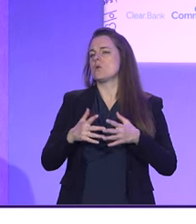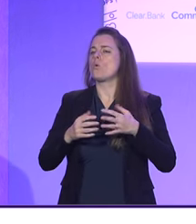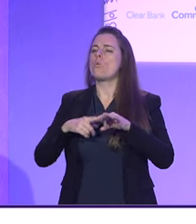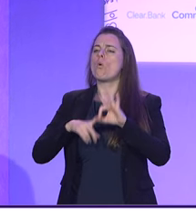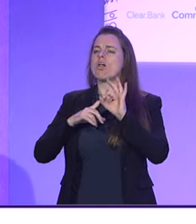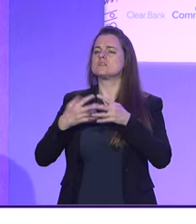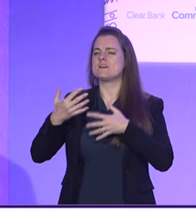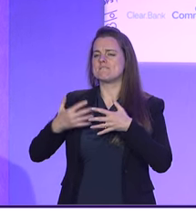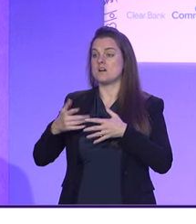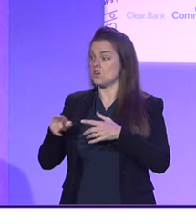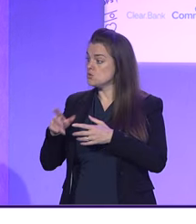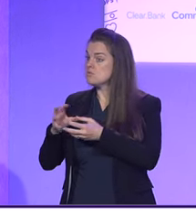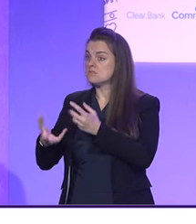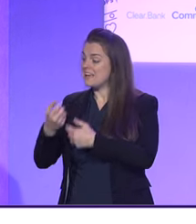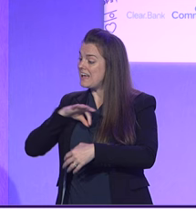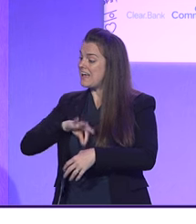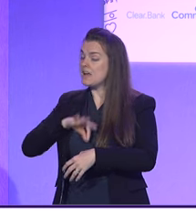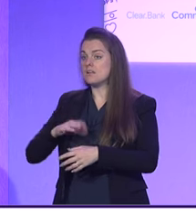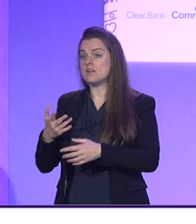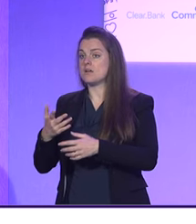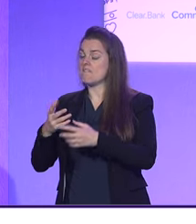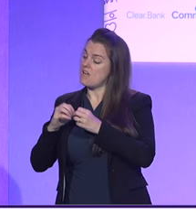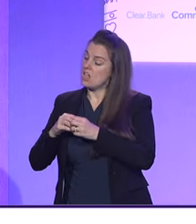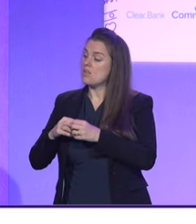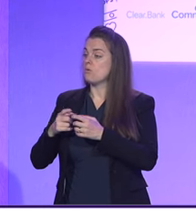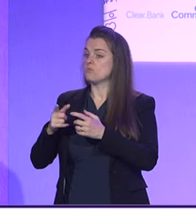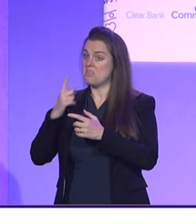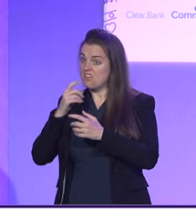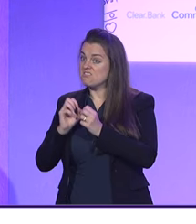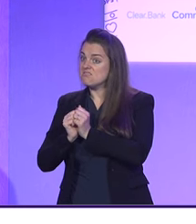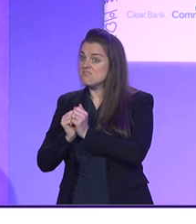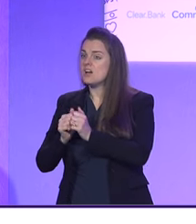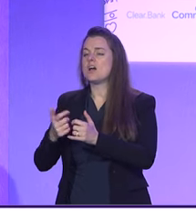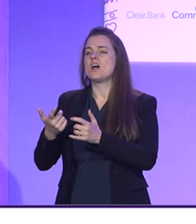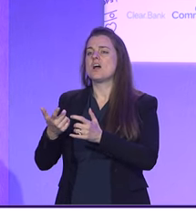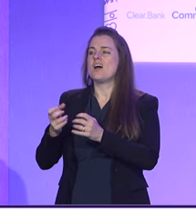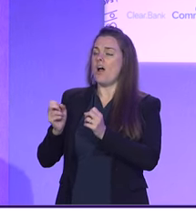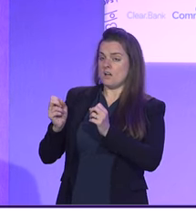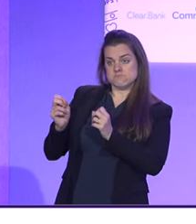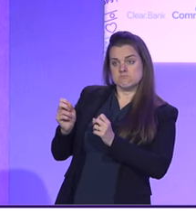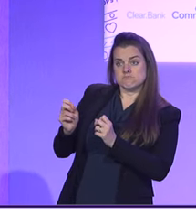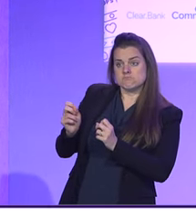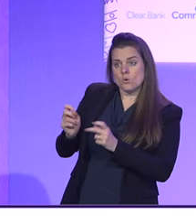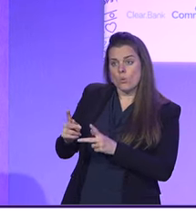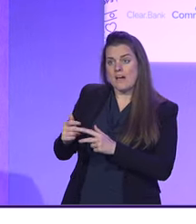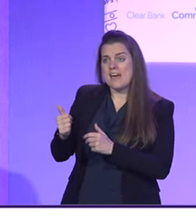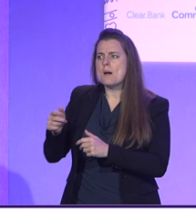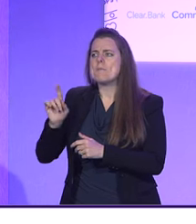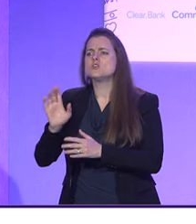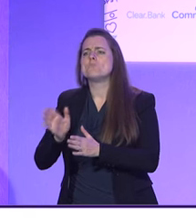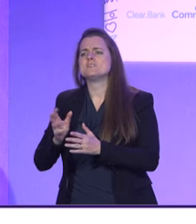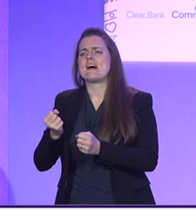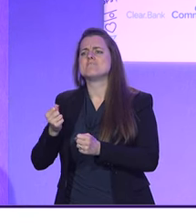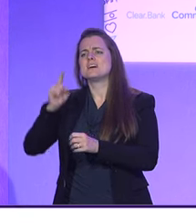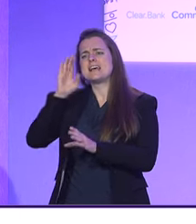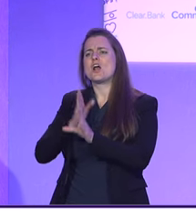value out of it? Are they sharing that knowledge around the team? It doesn't mean it's not worth taking, but it does mean that it's really important you've got that psychological safety, that zero